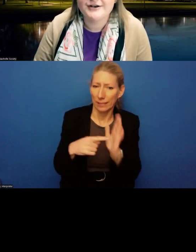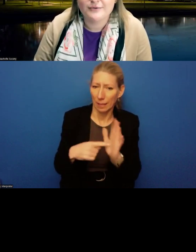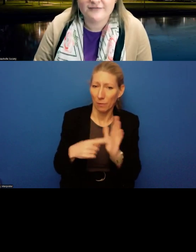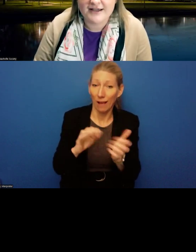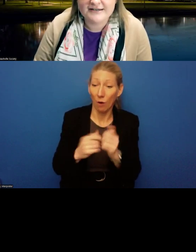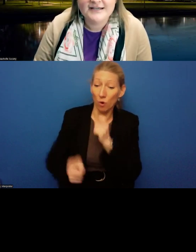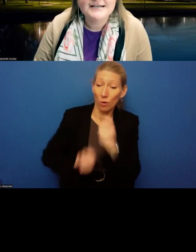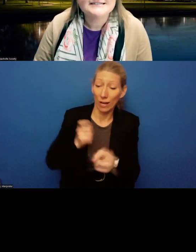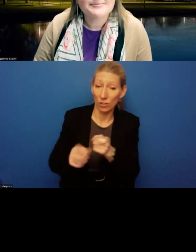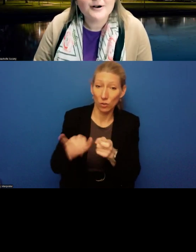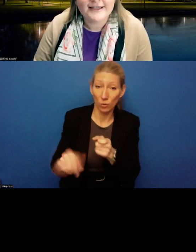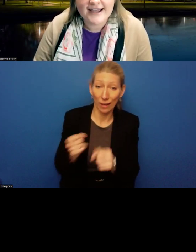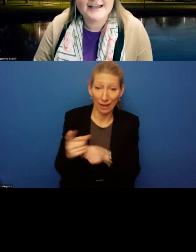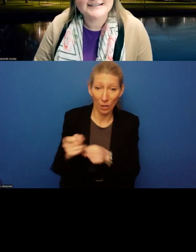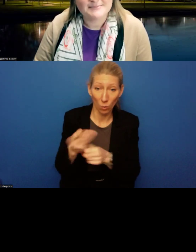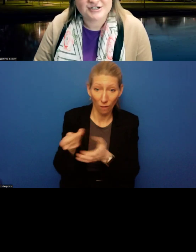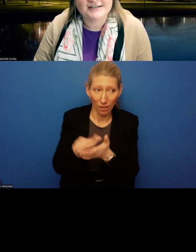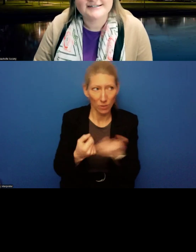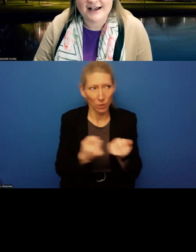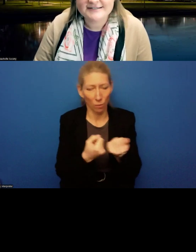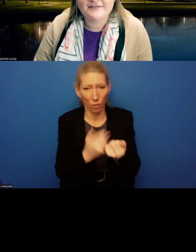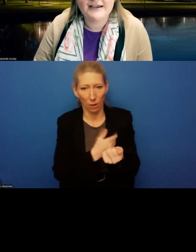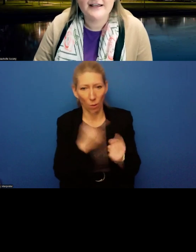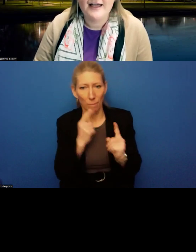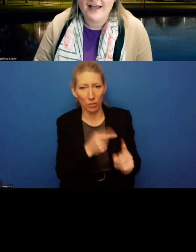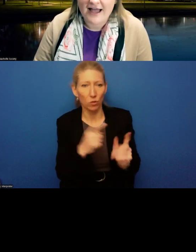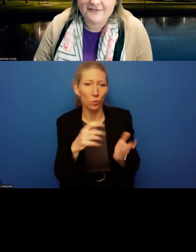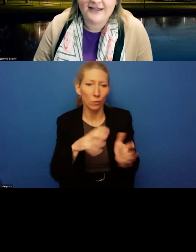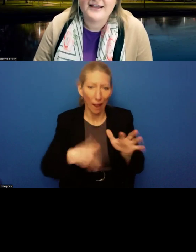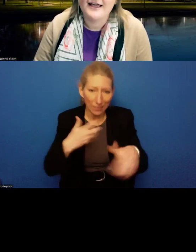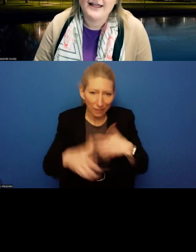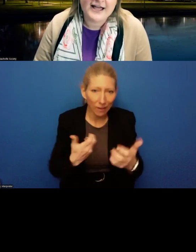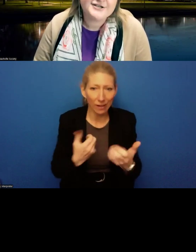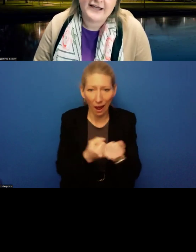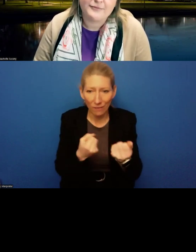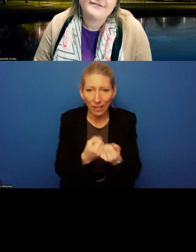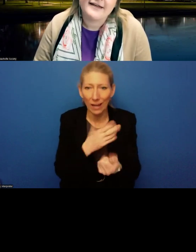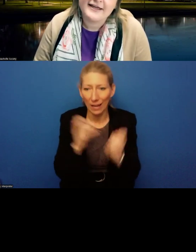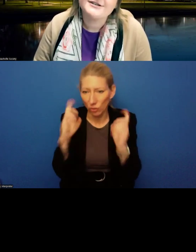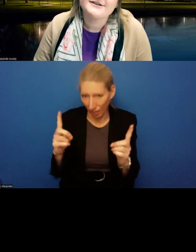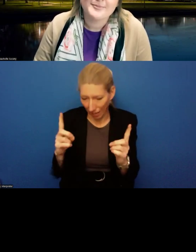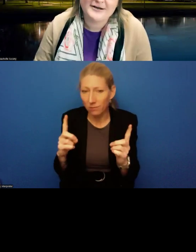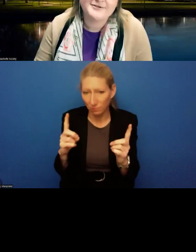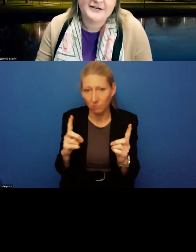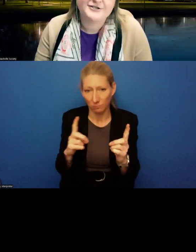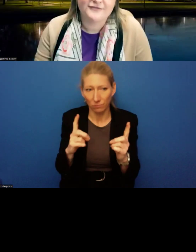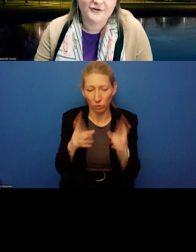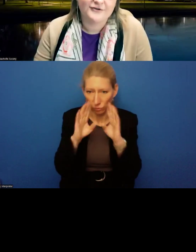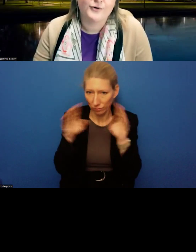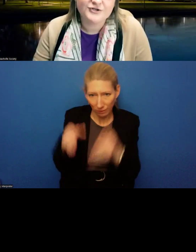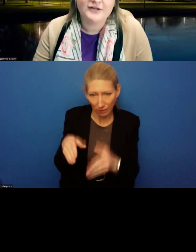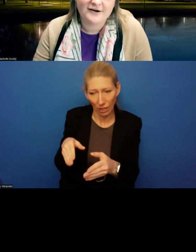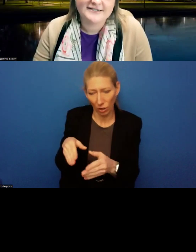AIA Annual Fund support the AIA's mission to excavate, advocate, and educate with dedication to the preservation